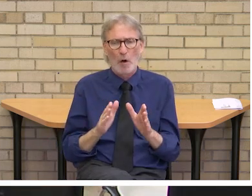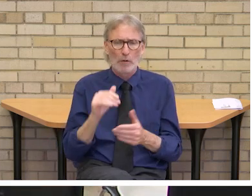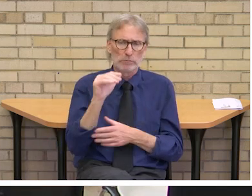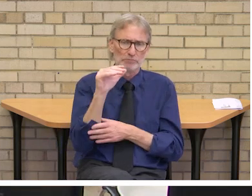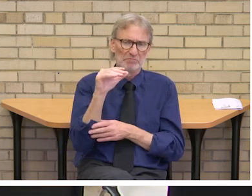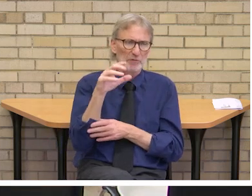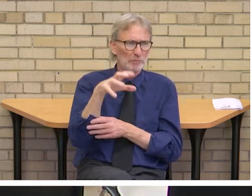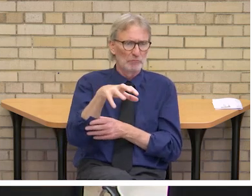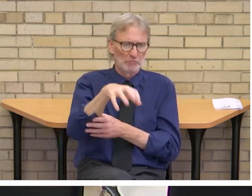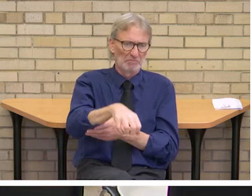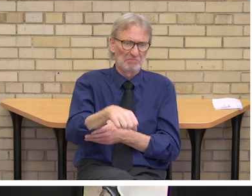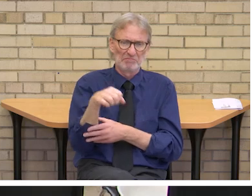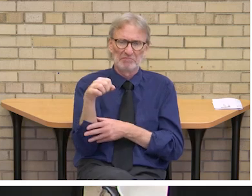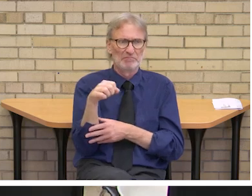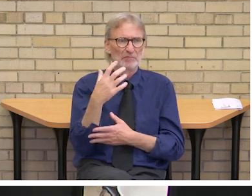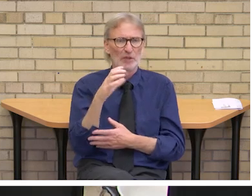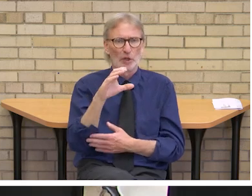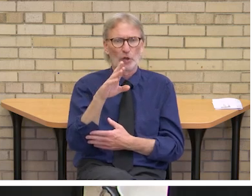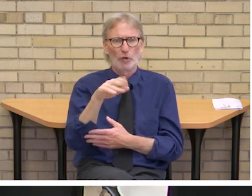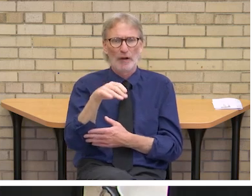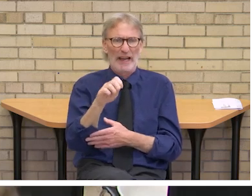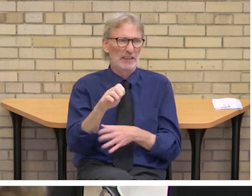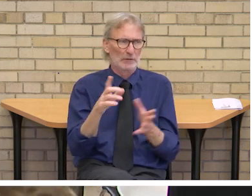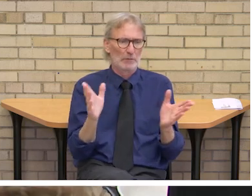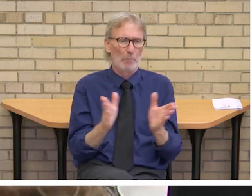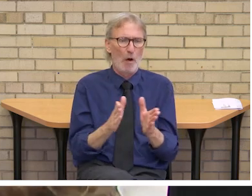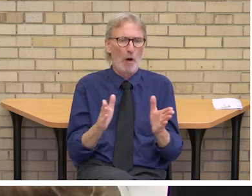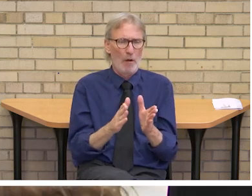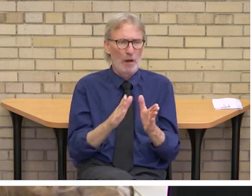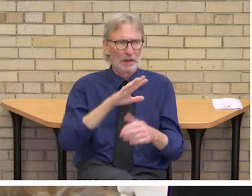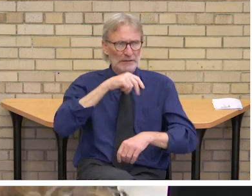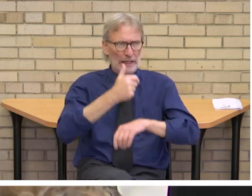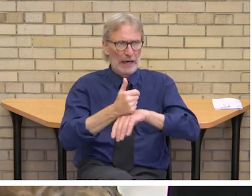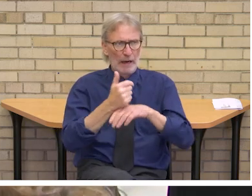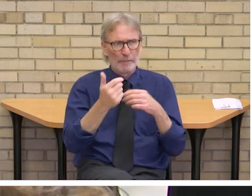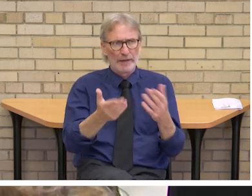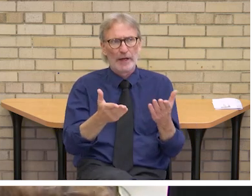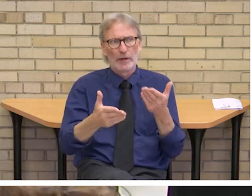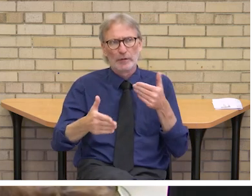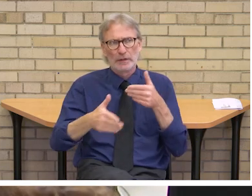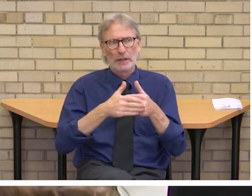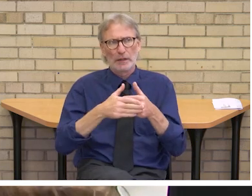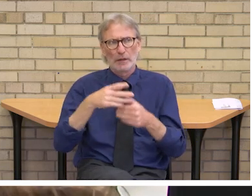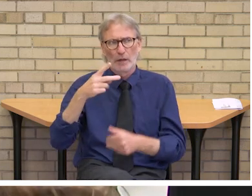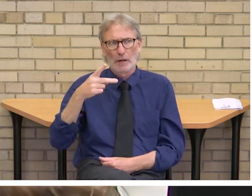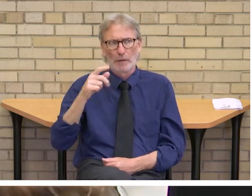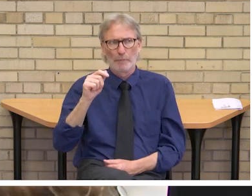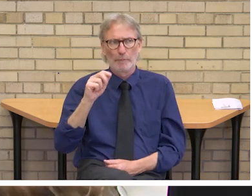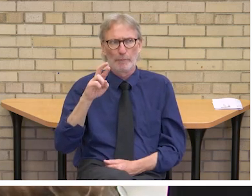nothing really big, but a small crane that's set up there near Parkview